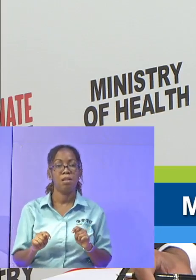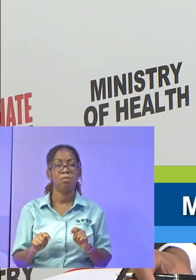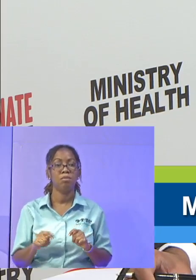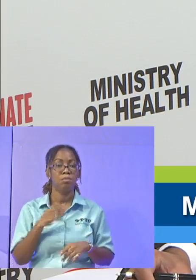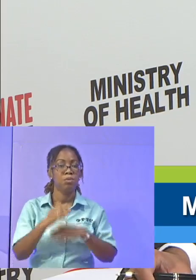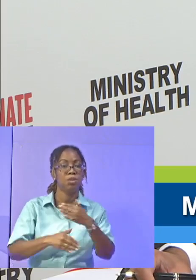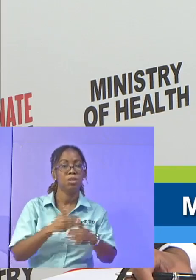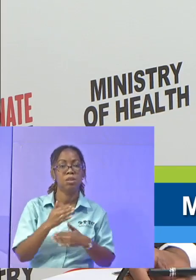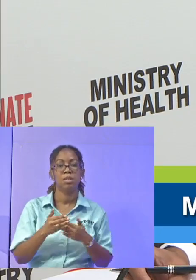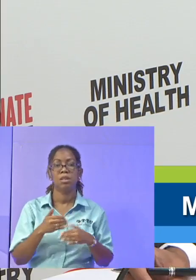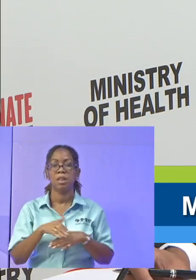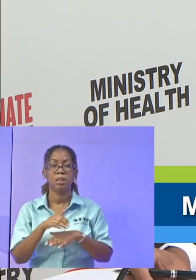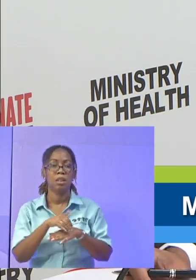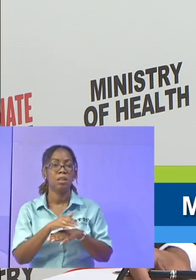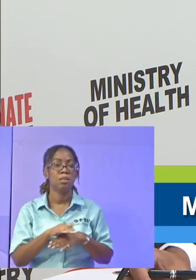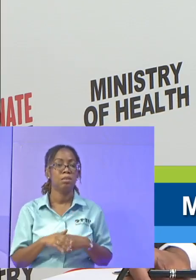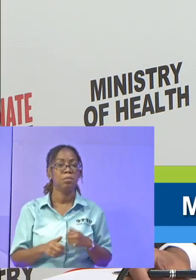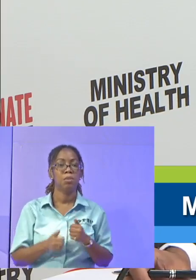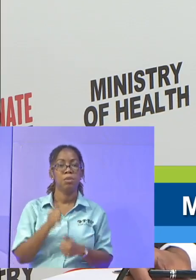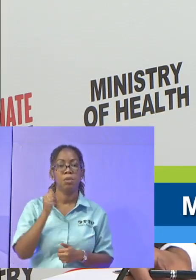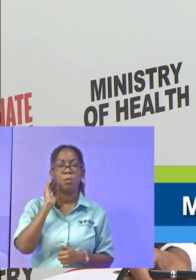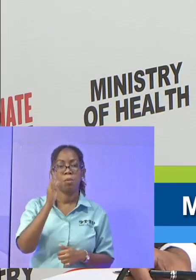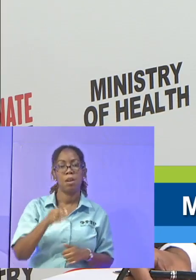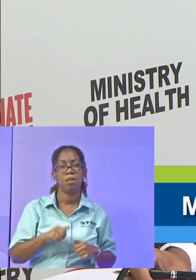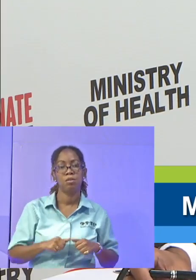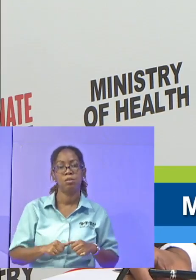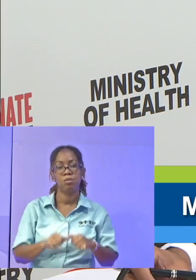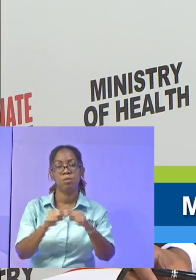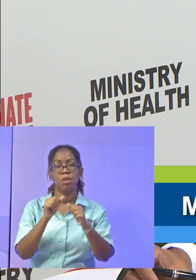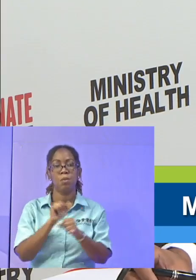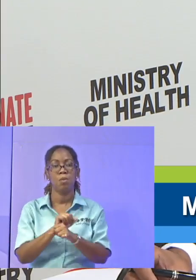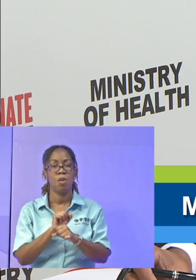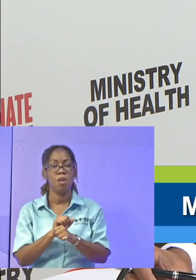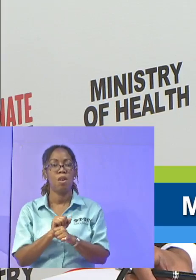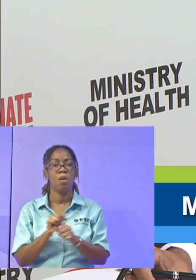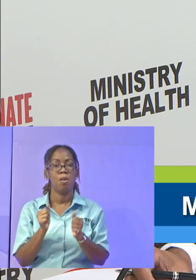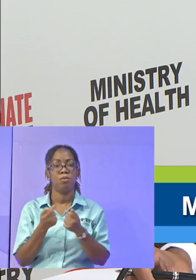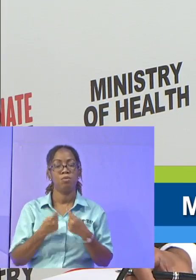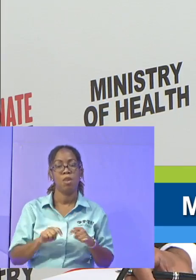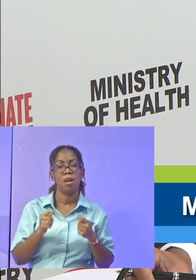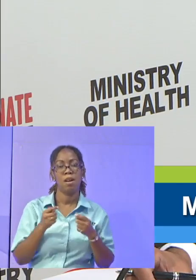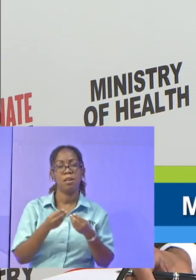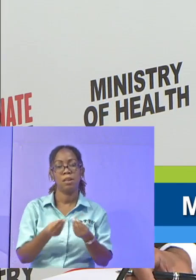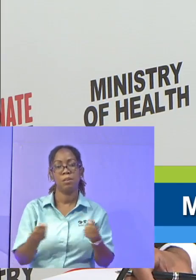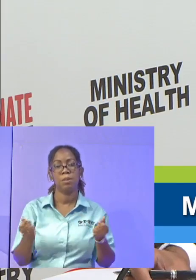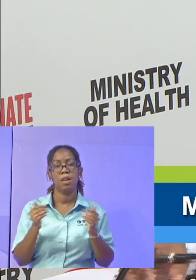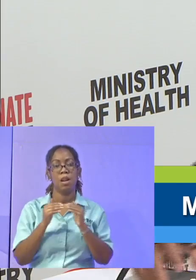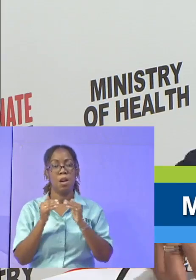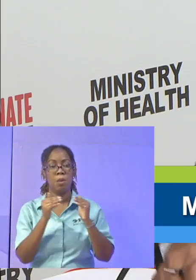real. And we will continue to work as best as we can to ensure that there's equity across the system.